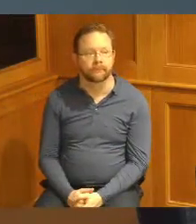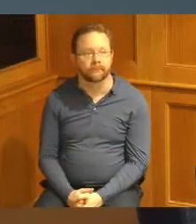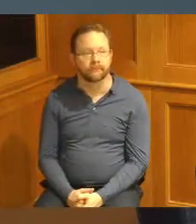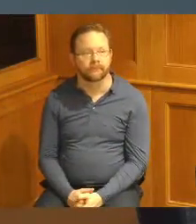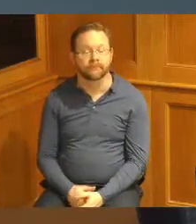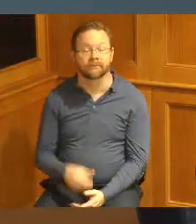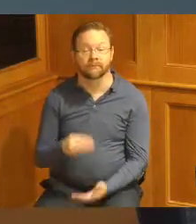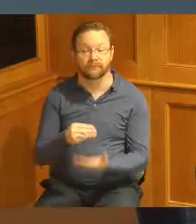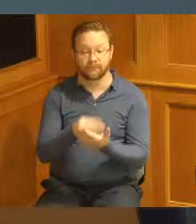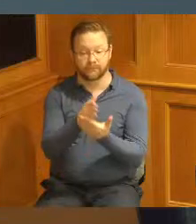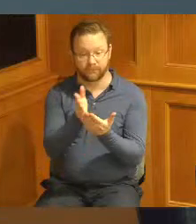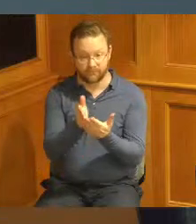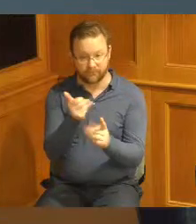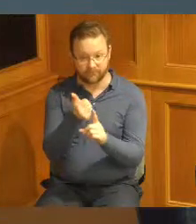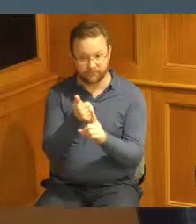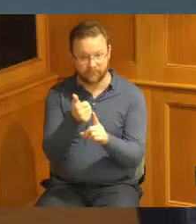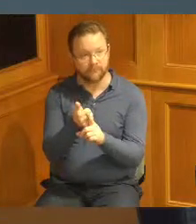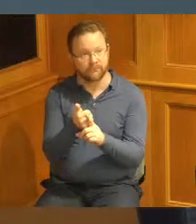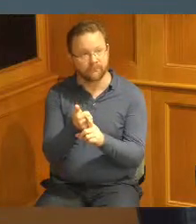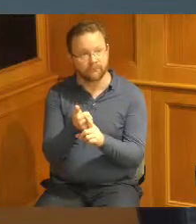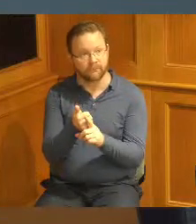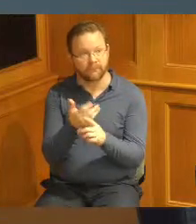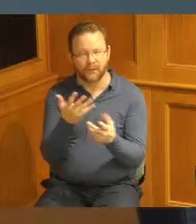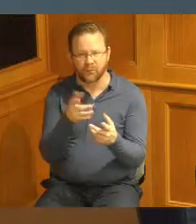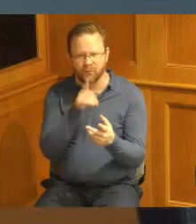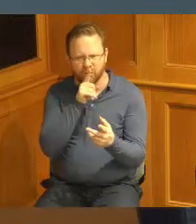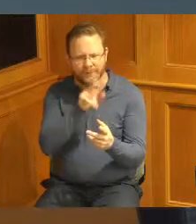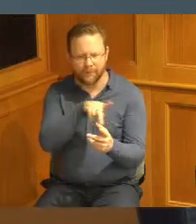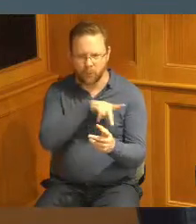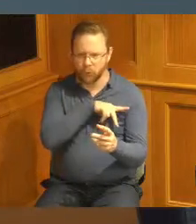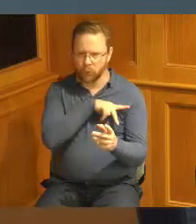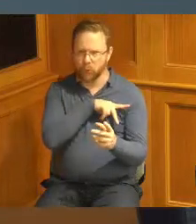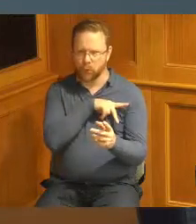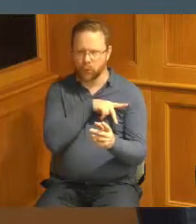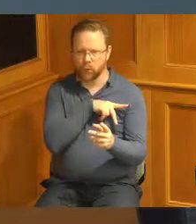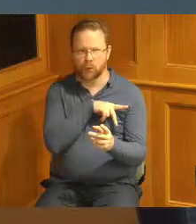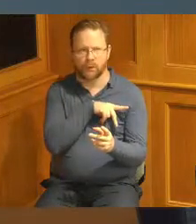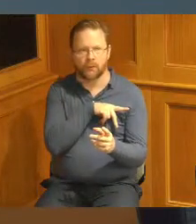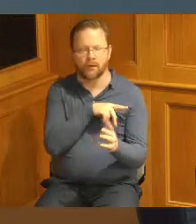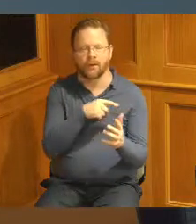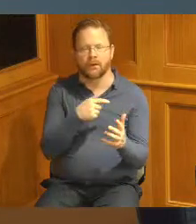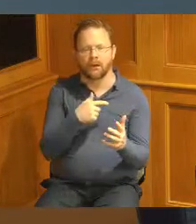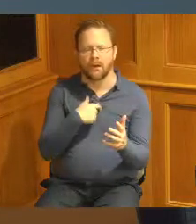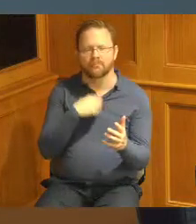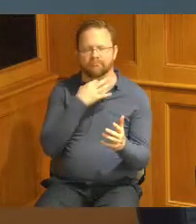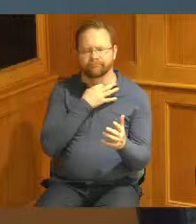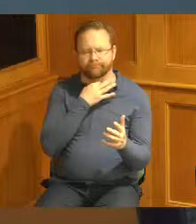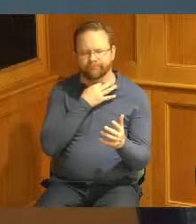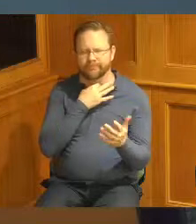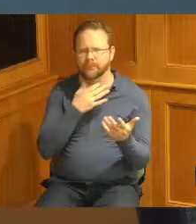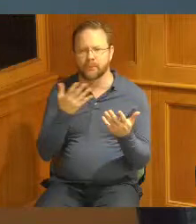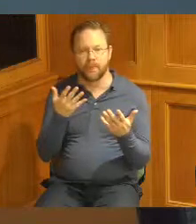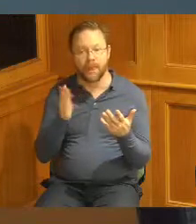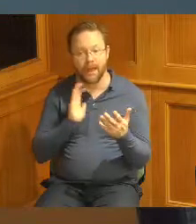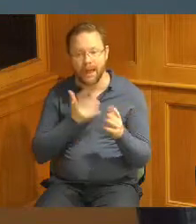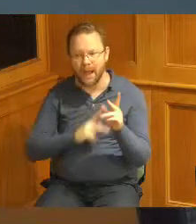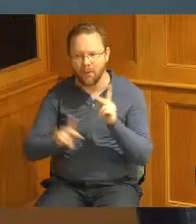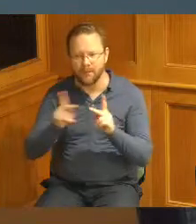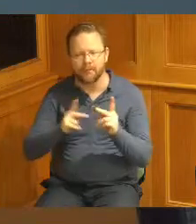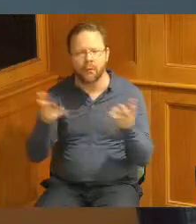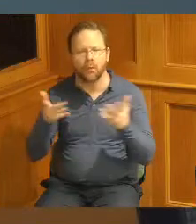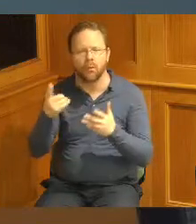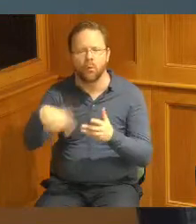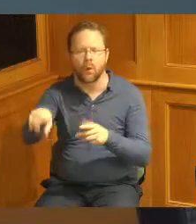the budget is personal as it relates to, I want to know about the basic needs of our people in